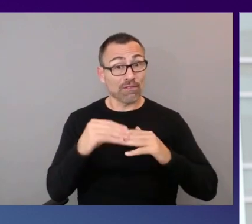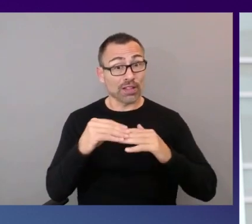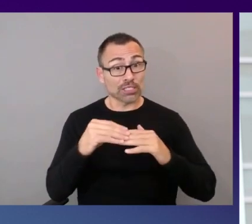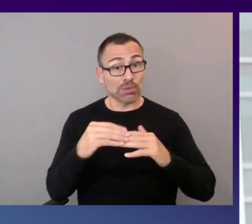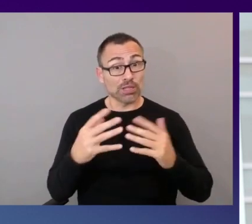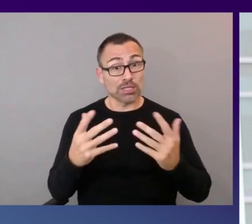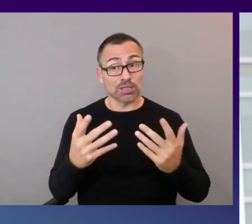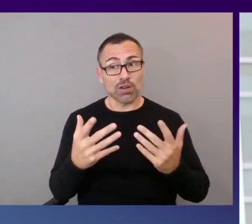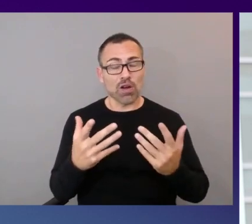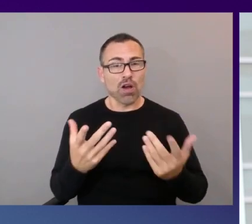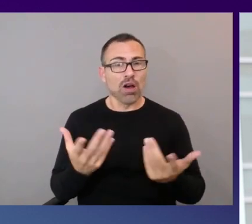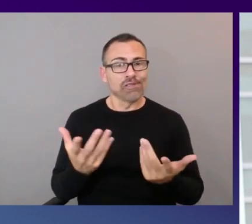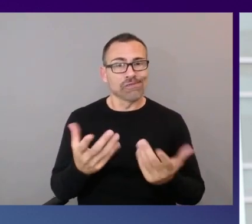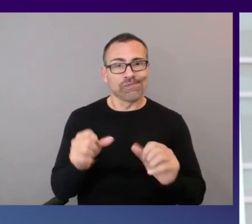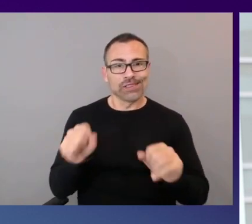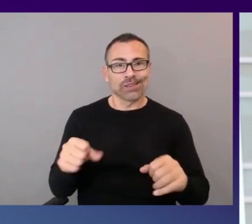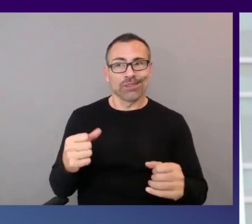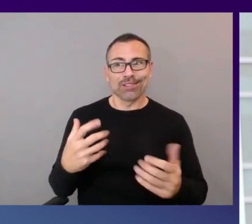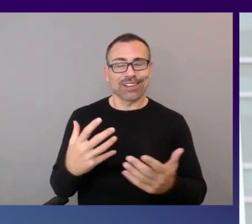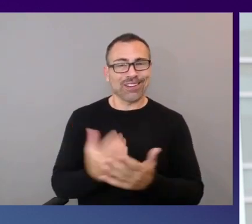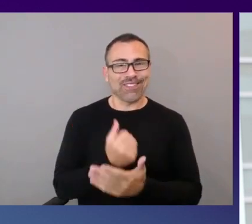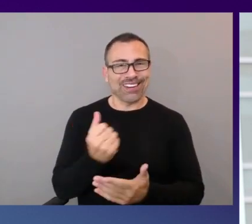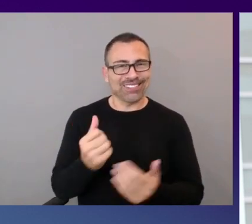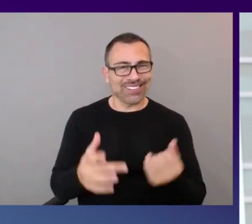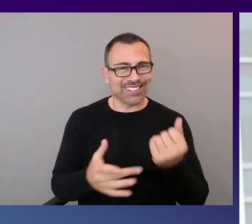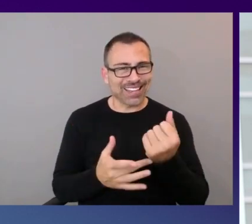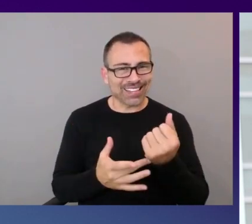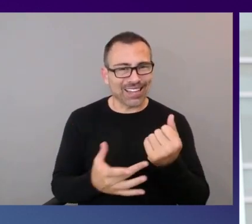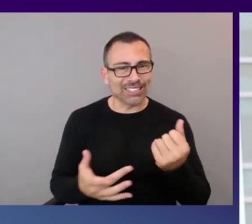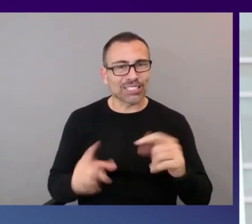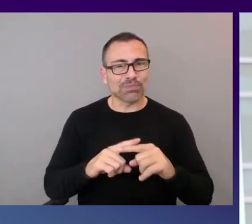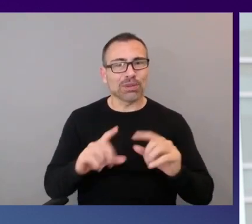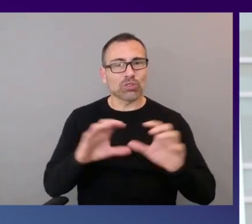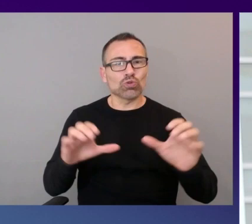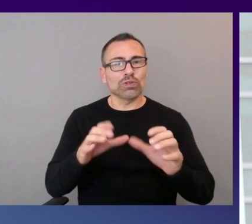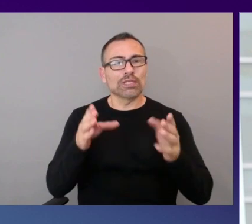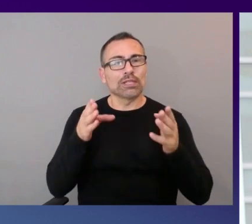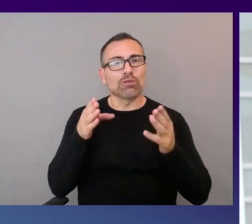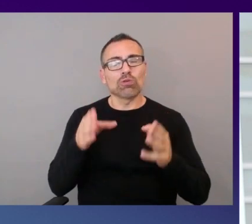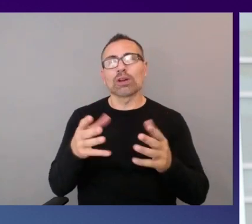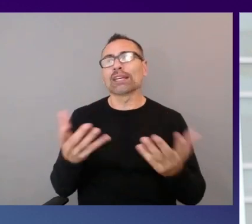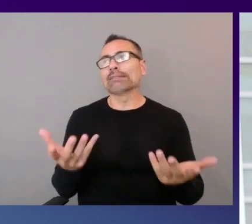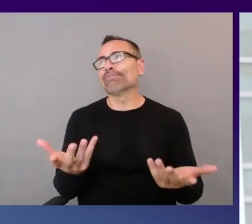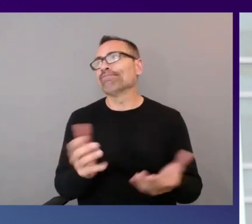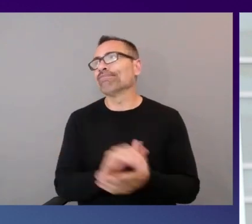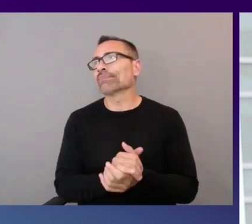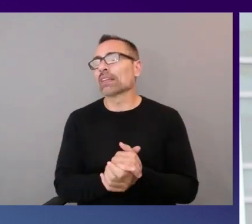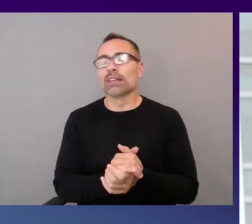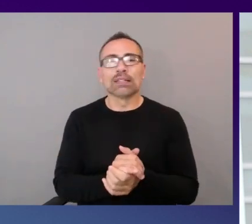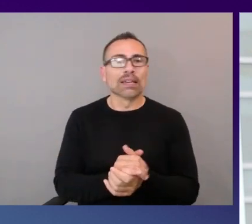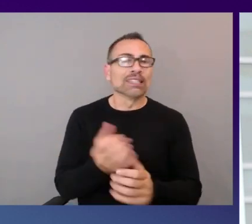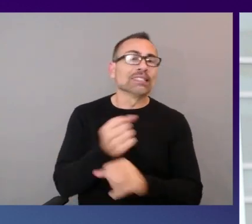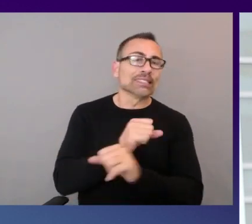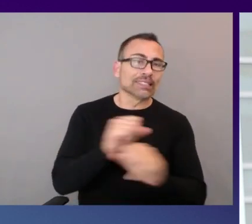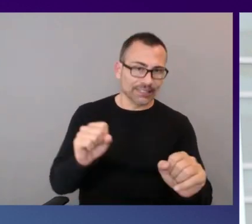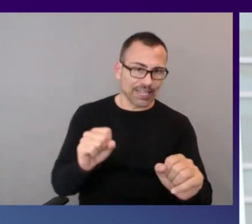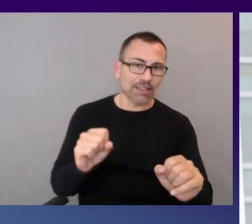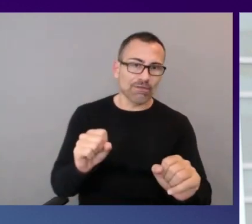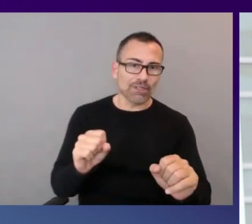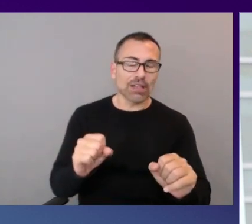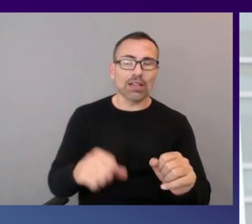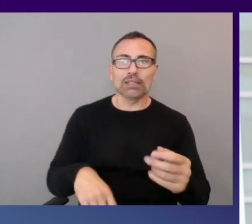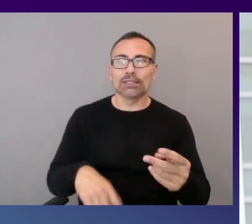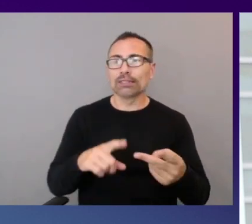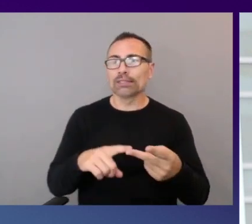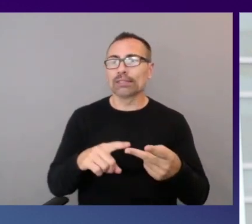to leverage the technology, but do it in a way that's hopefully safe and minimizes some of